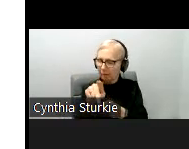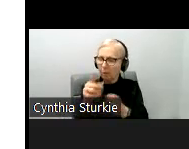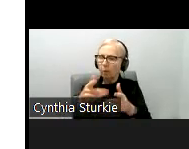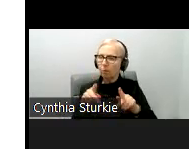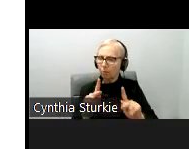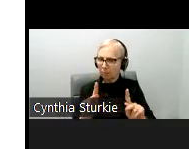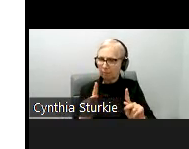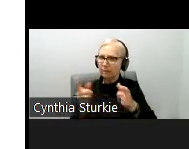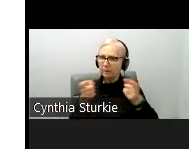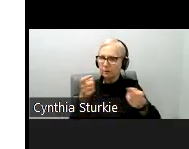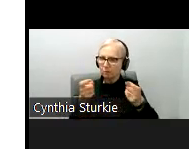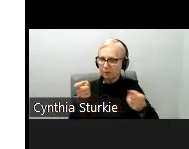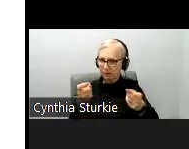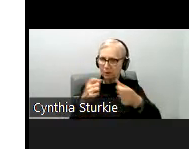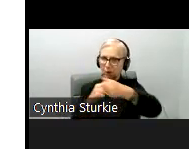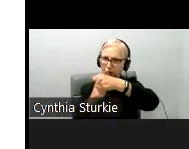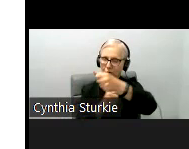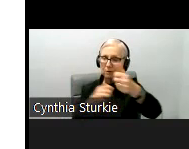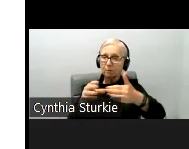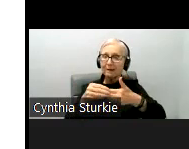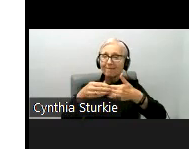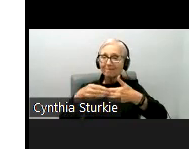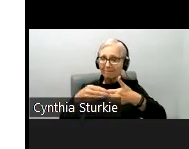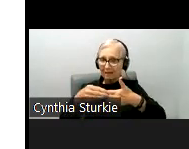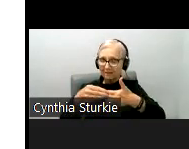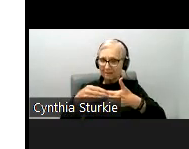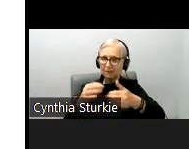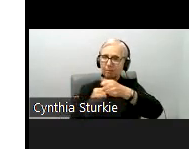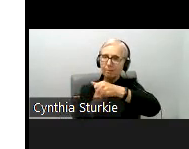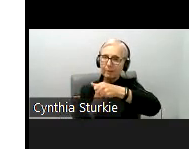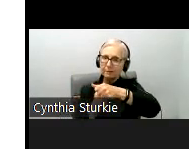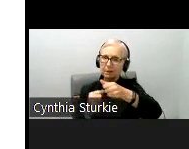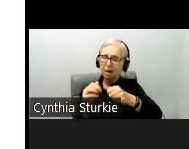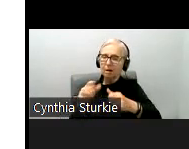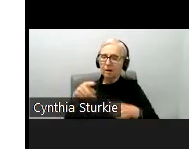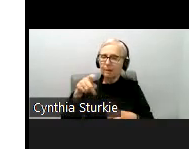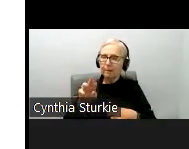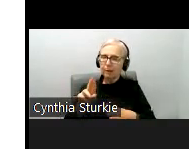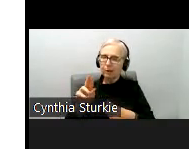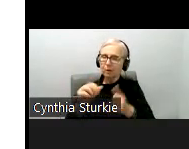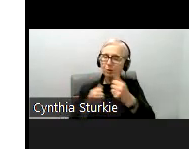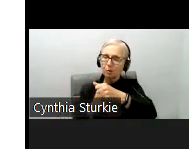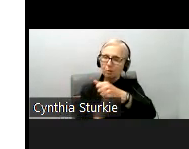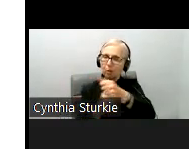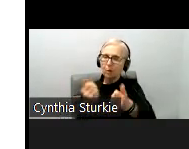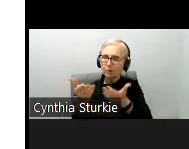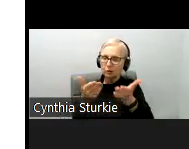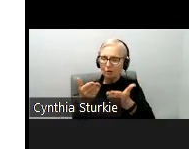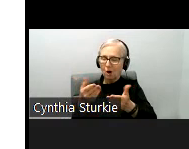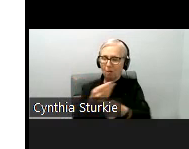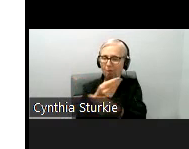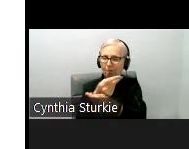this supervision structure to be flexible based on, we know that peer support services are provided in a variety